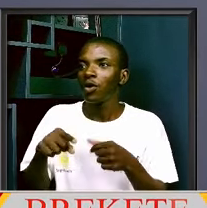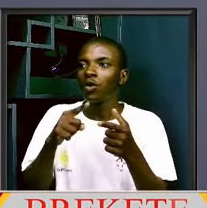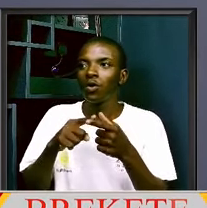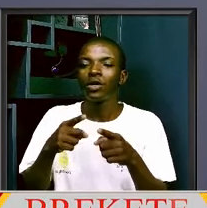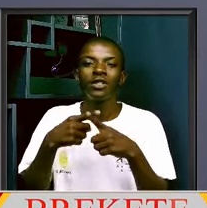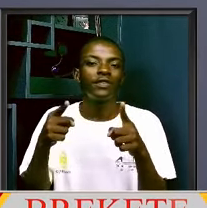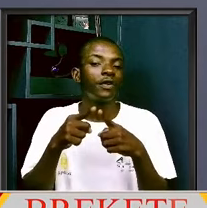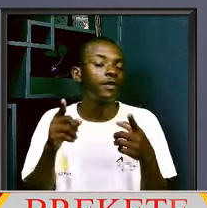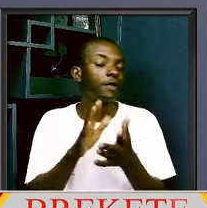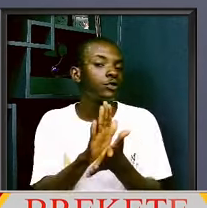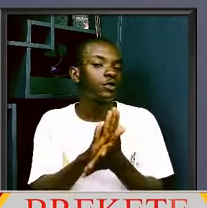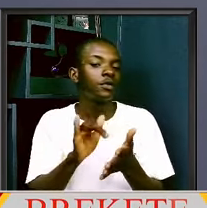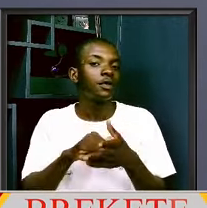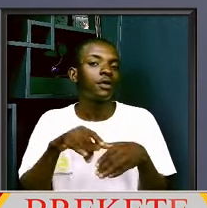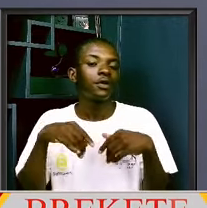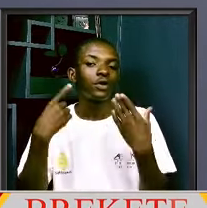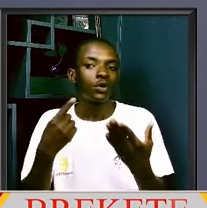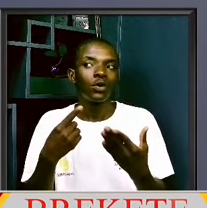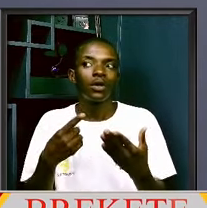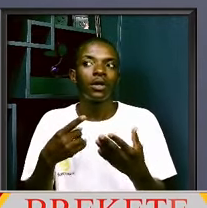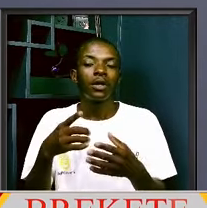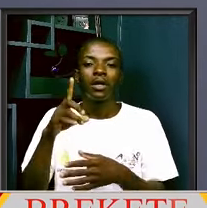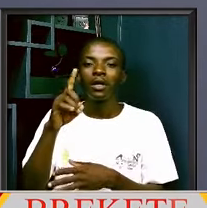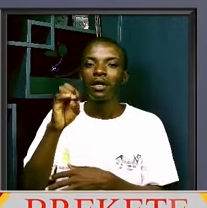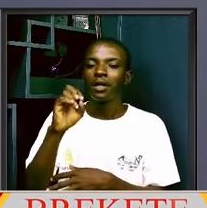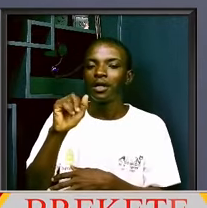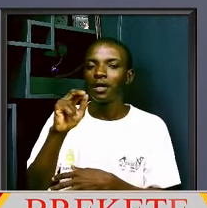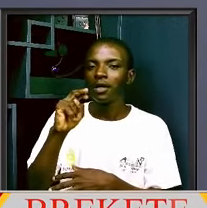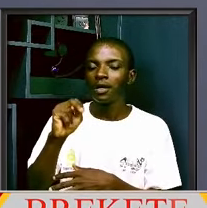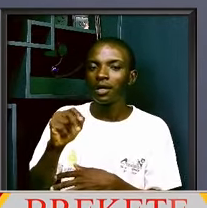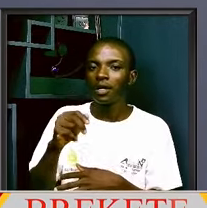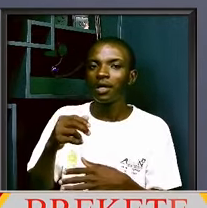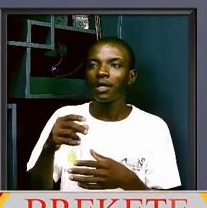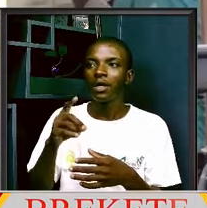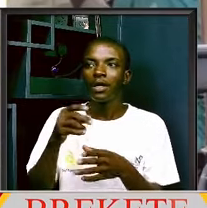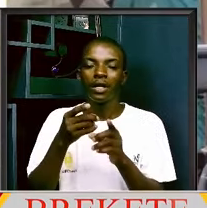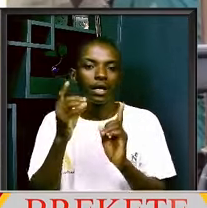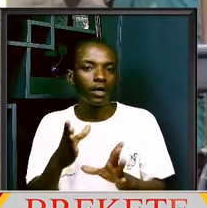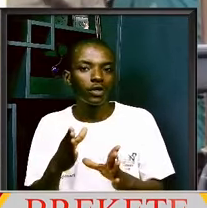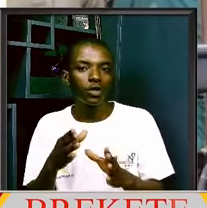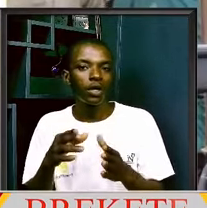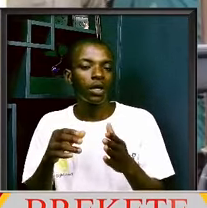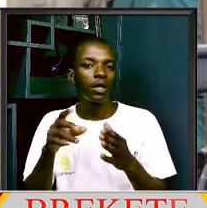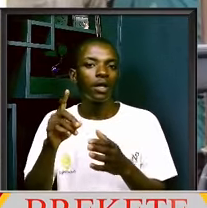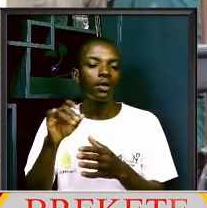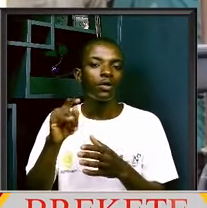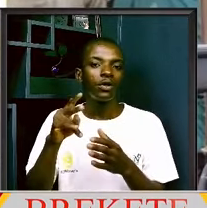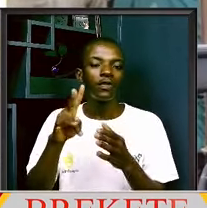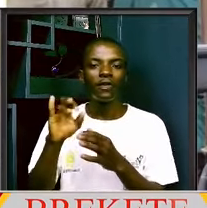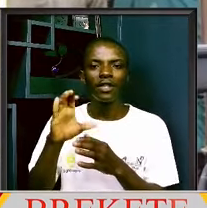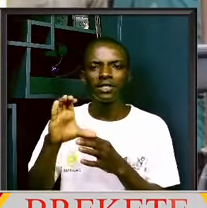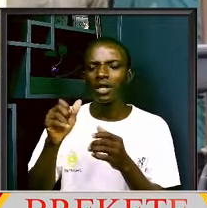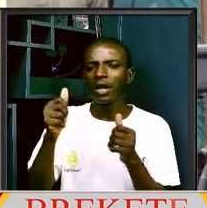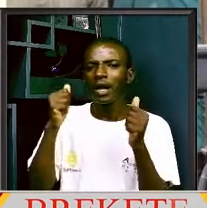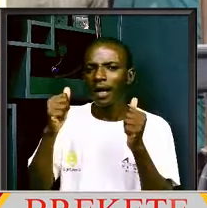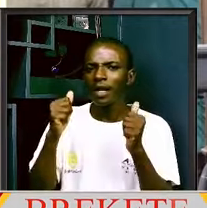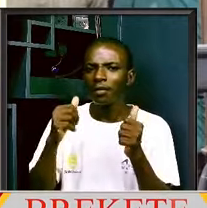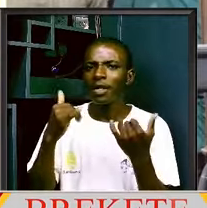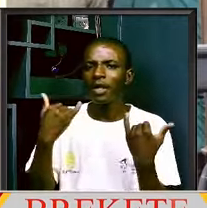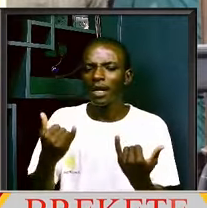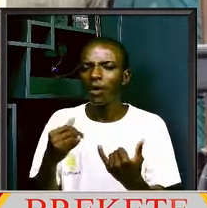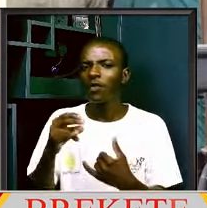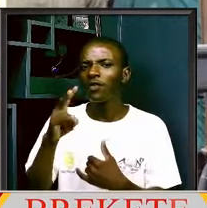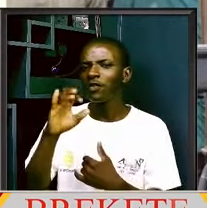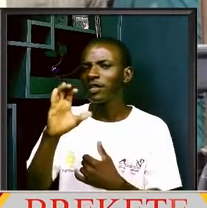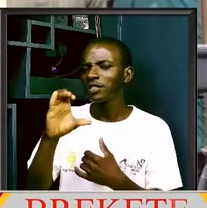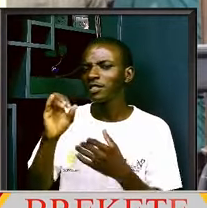He go all the different schools where he go. Tell us. He don't be dean. He don't be director. He don't be deputy vice chancellor academic. And now I'm be the